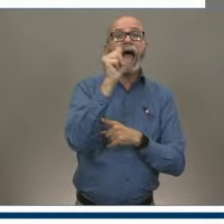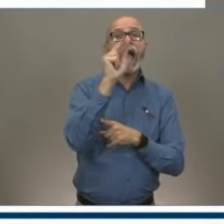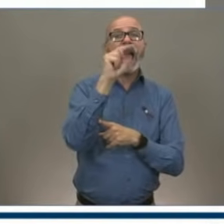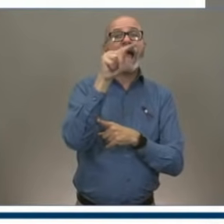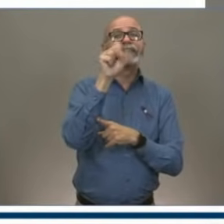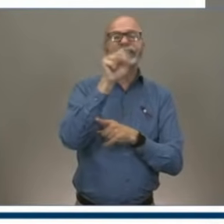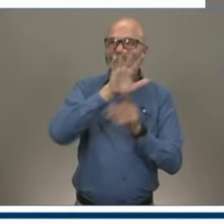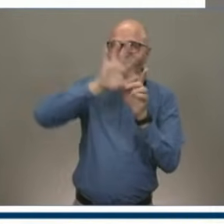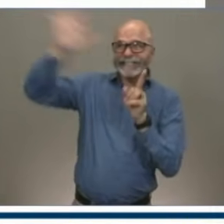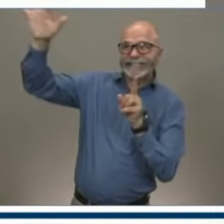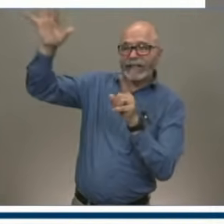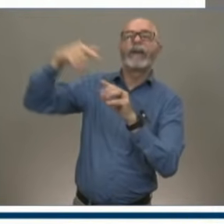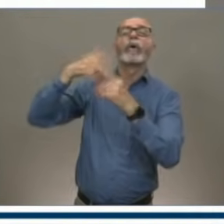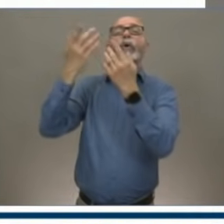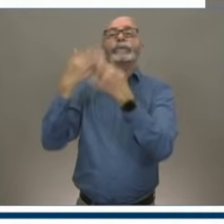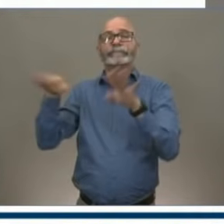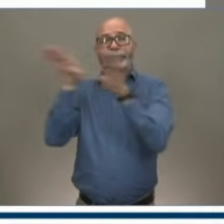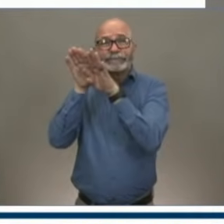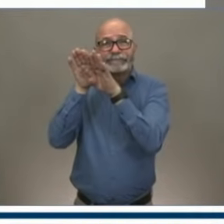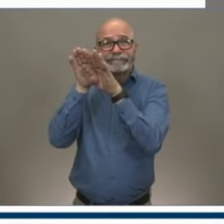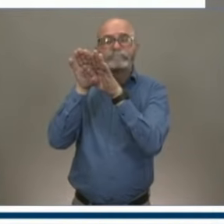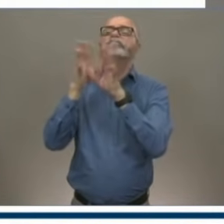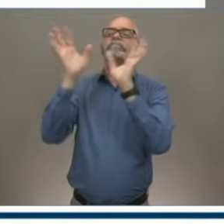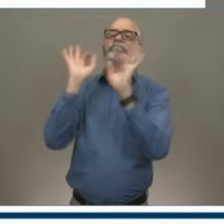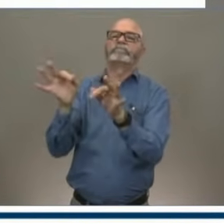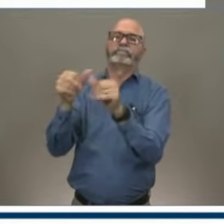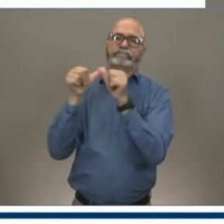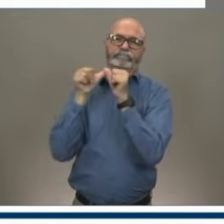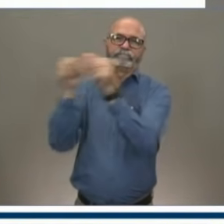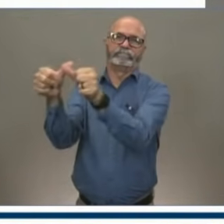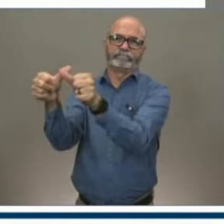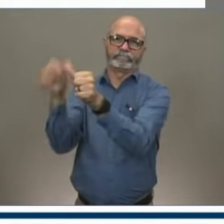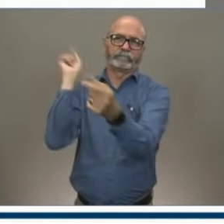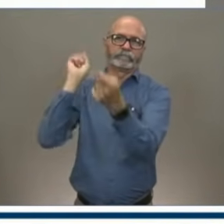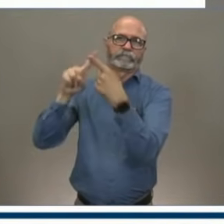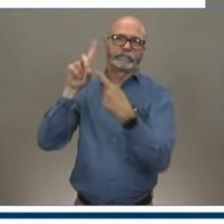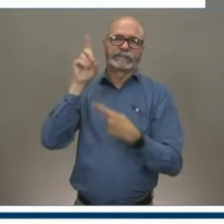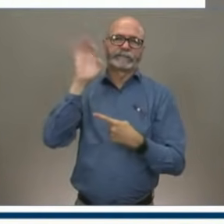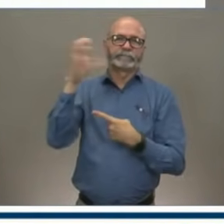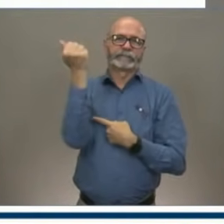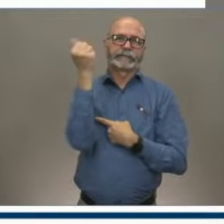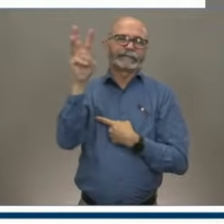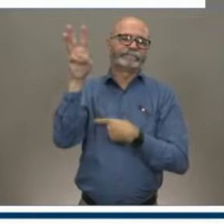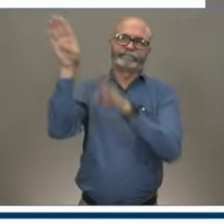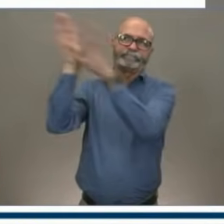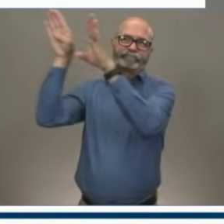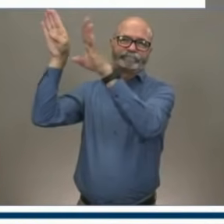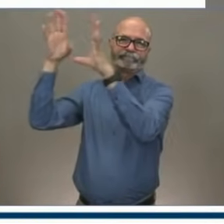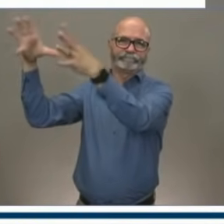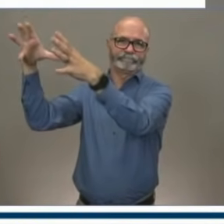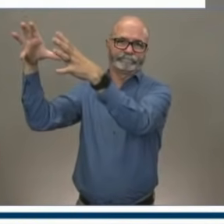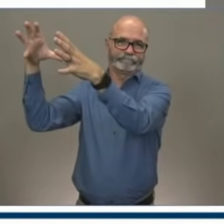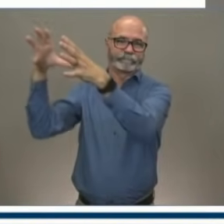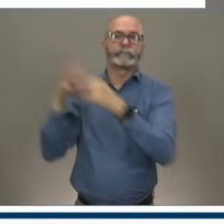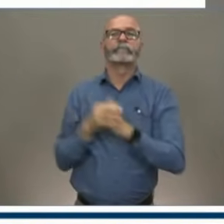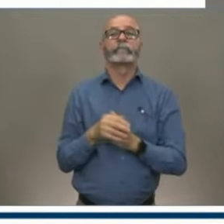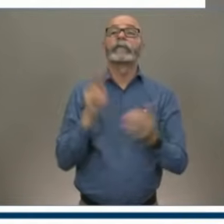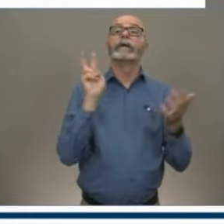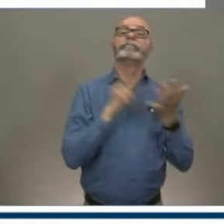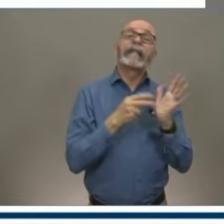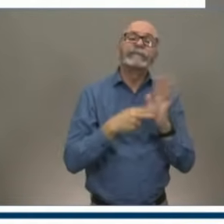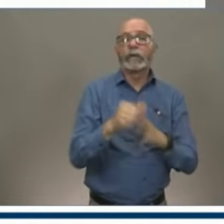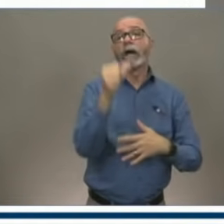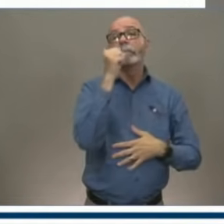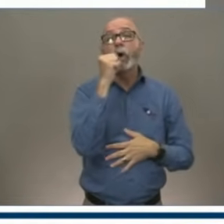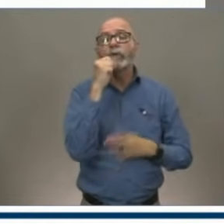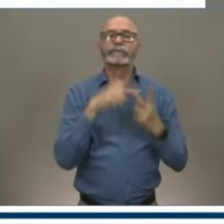December 16th. That adds one more week to our original projection. This means that bars and restaurants will